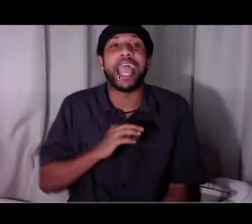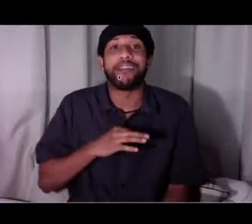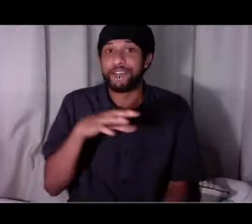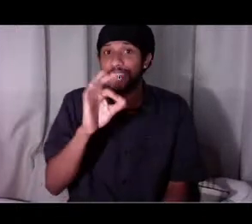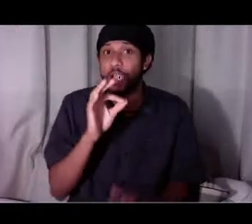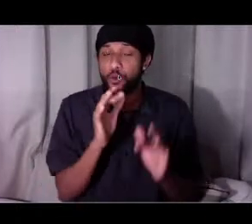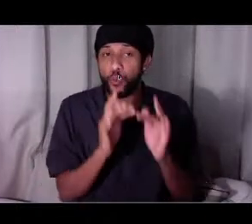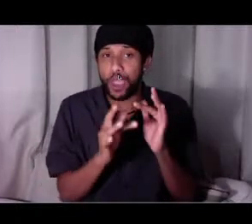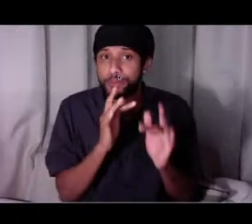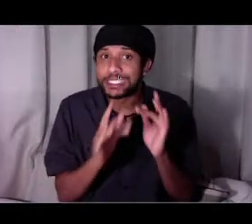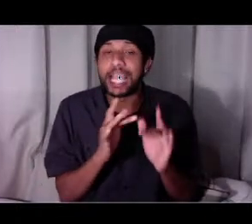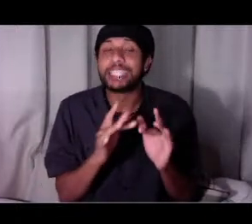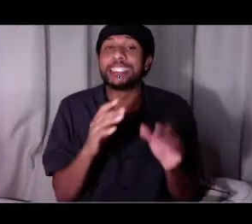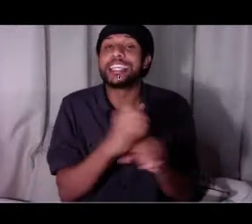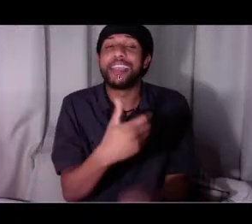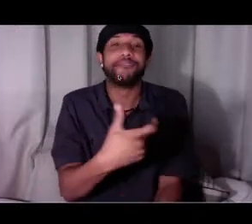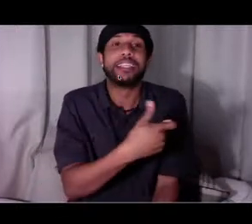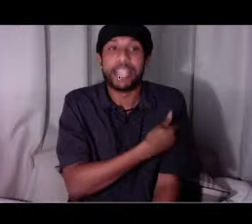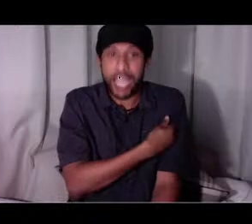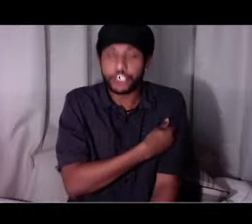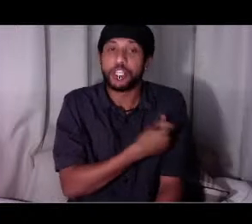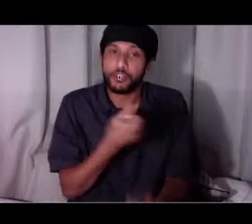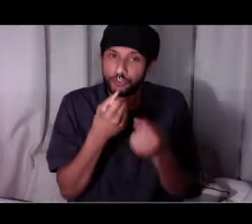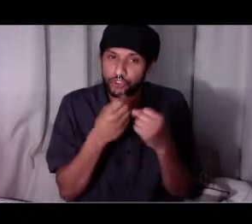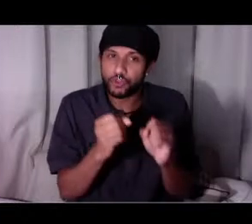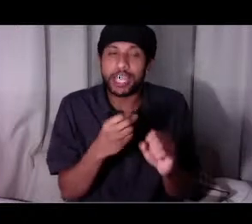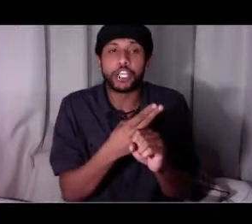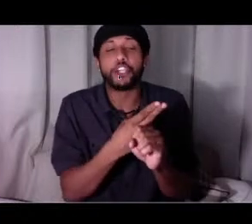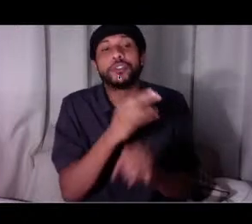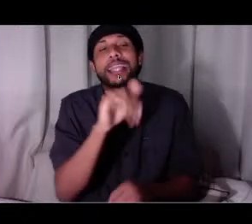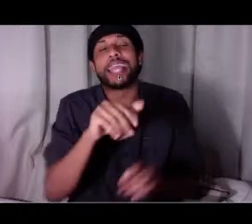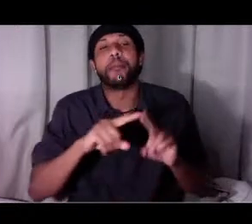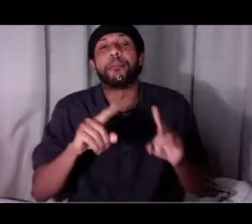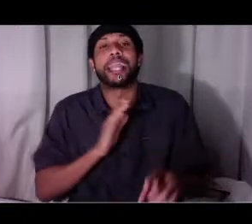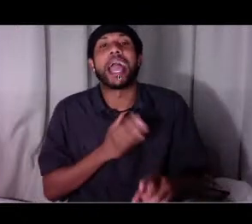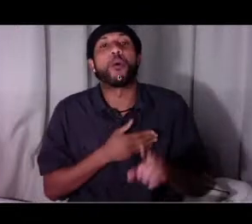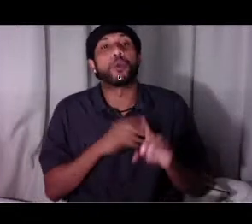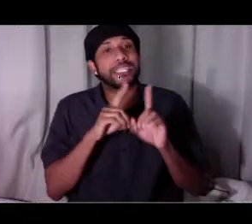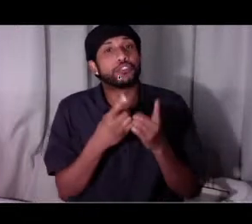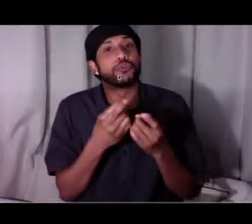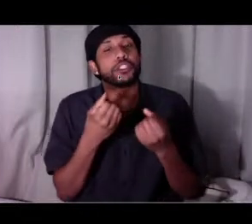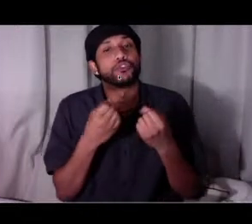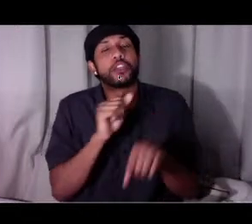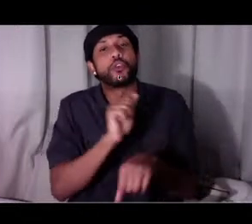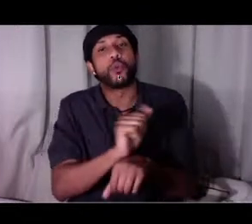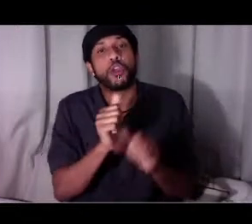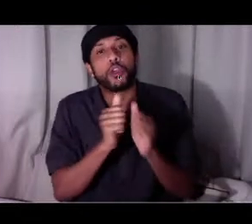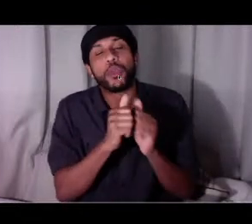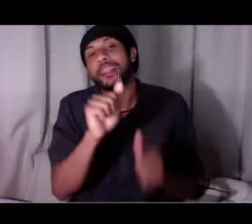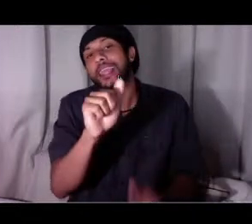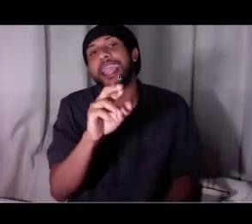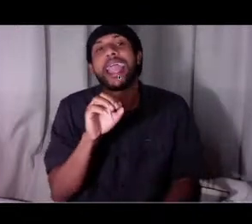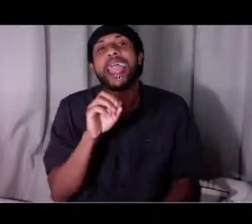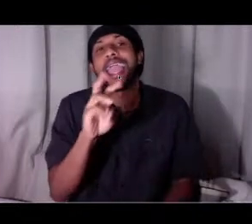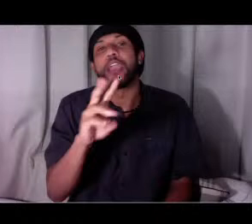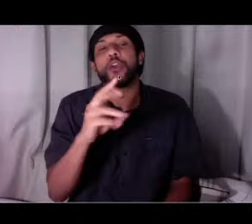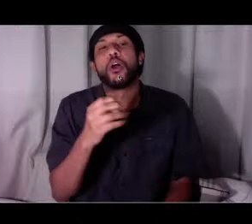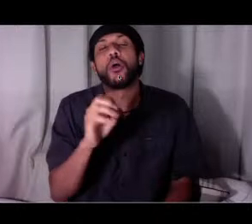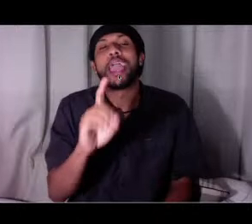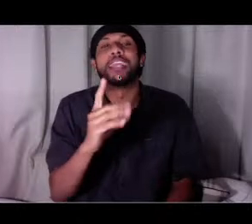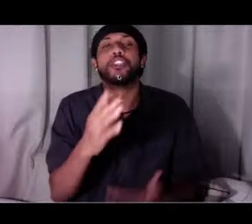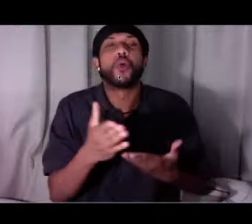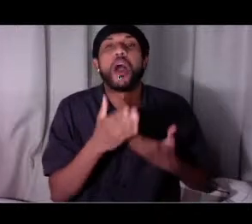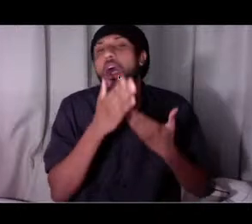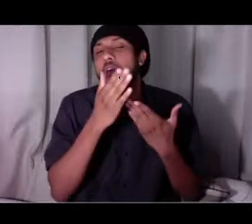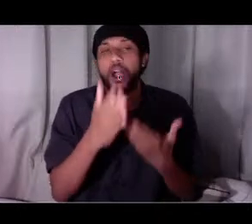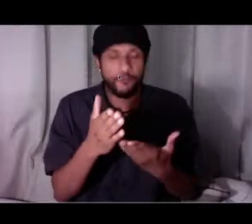get vaccinated and and they're pursuing that our district is continuing to work with Arrowhead to offer dedicated vaccines to